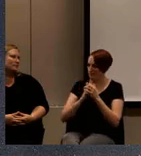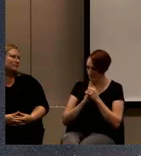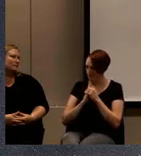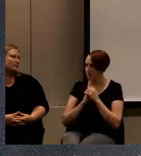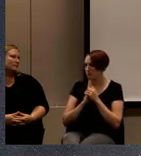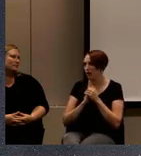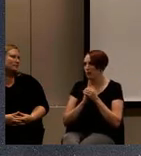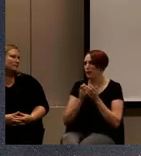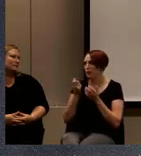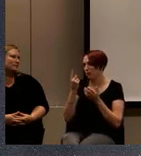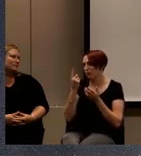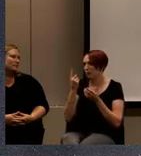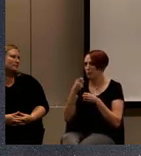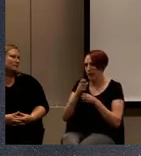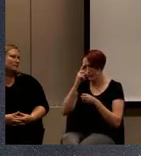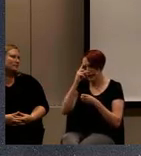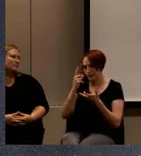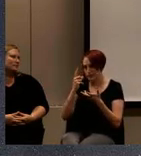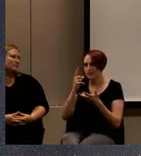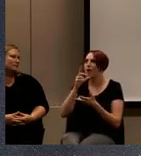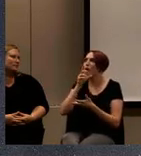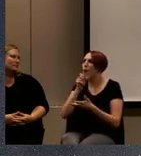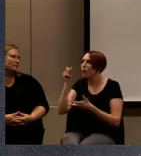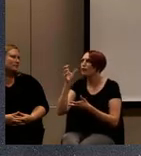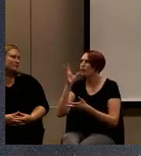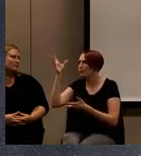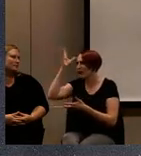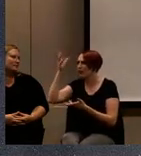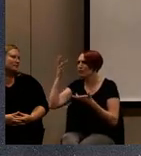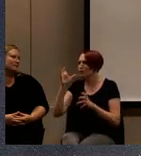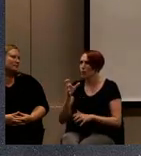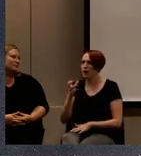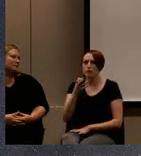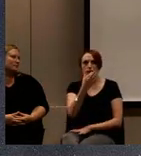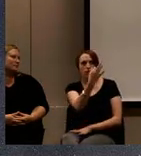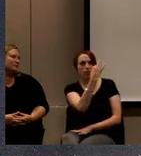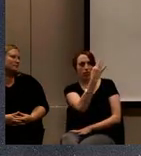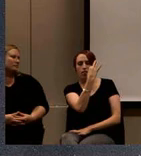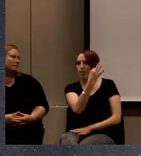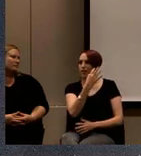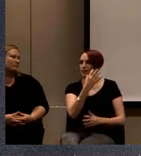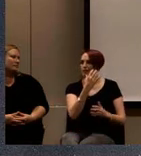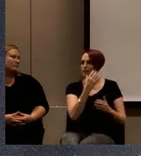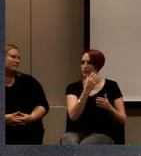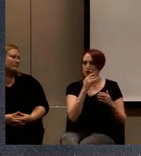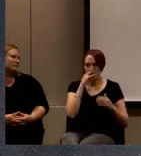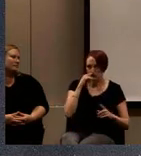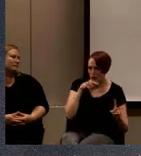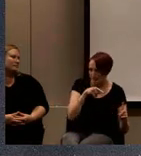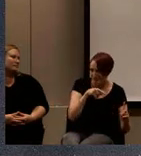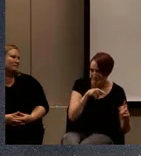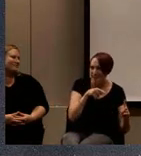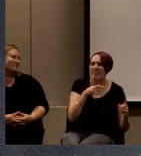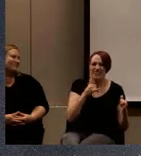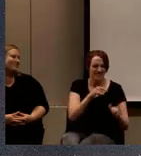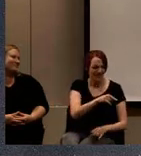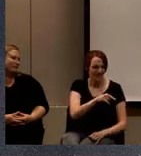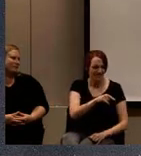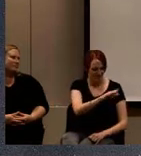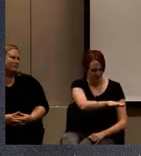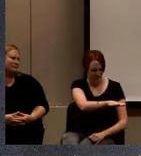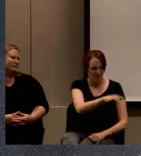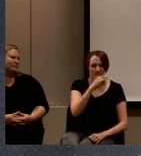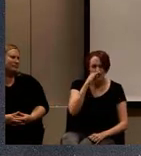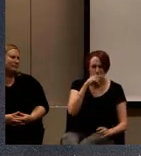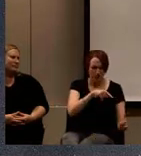Kind of a natural dynamic. You know, older parents don't want to hear from their even their adult children, who they still think of as children, that, you